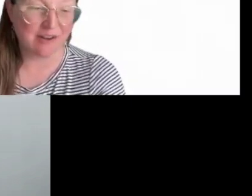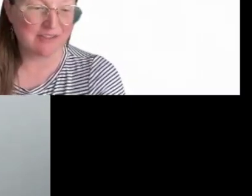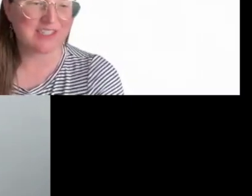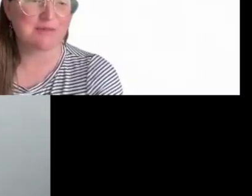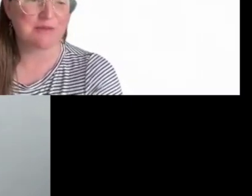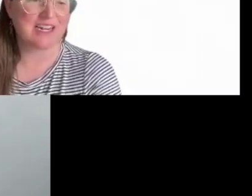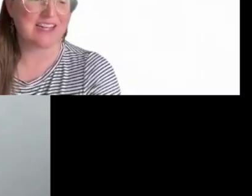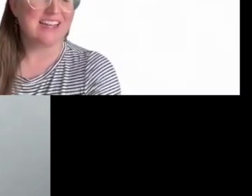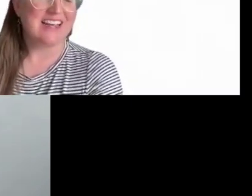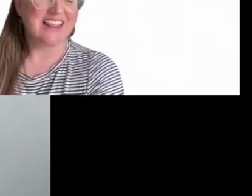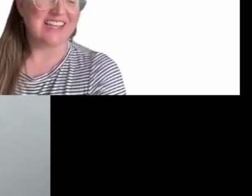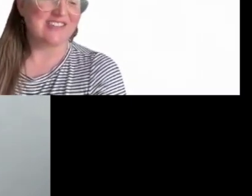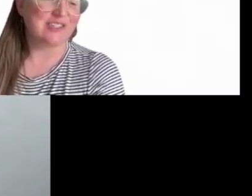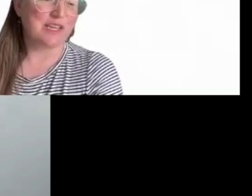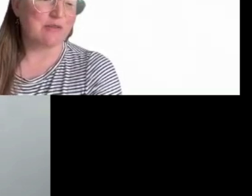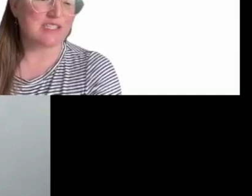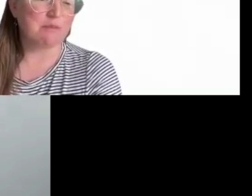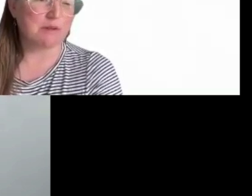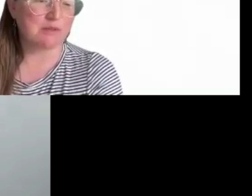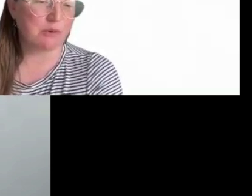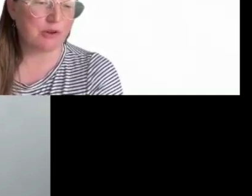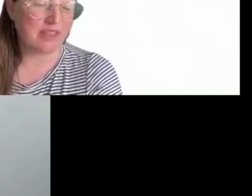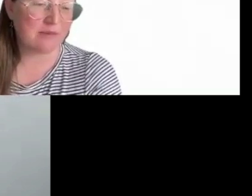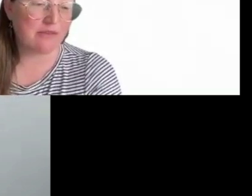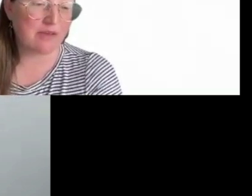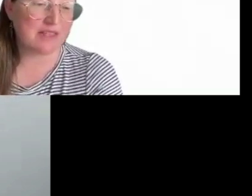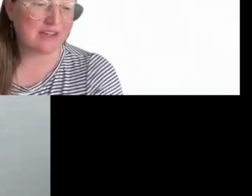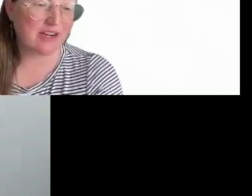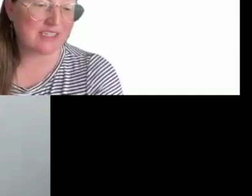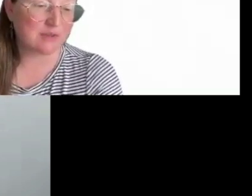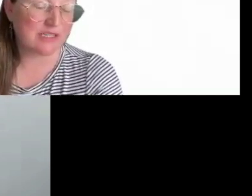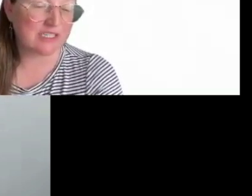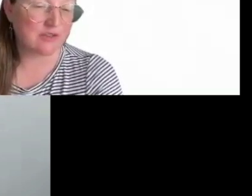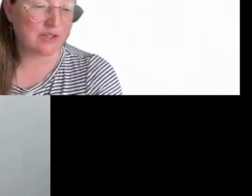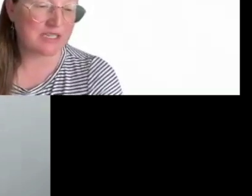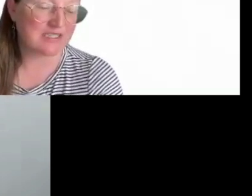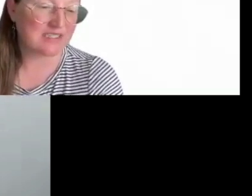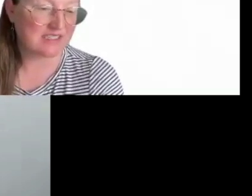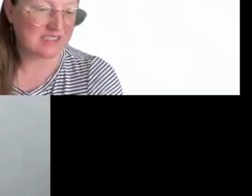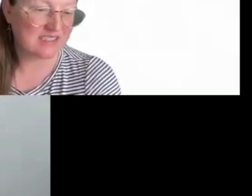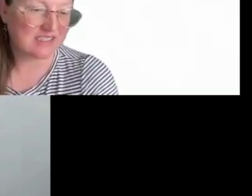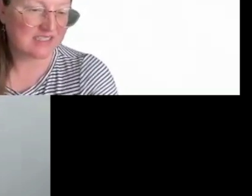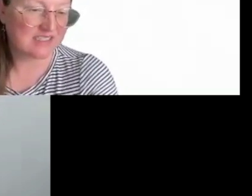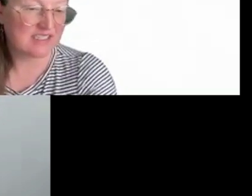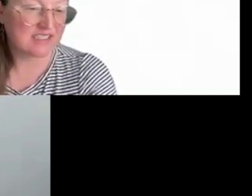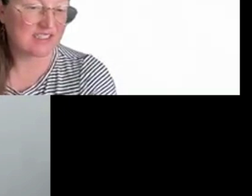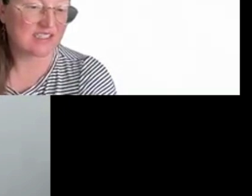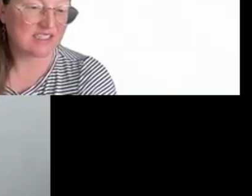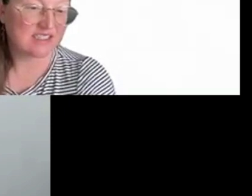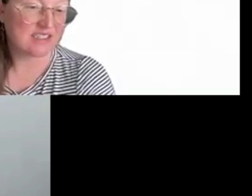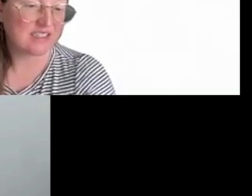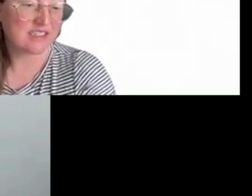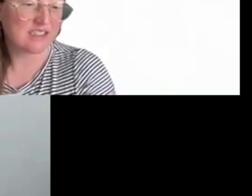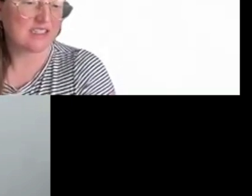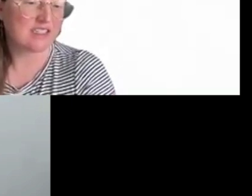Resources, get involved in the community. Thank you. Sheamekah, what's the most important thing about family-led crisis that we can teach families? Well,